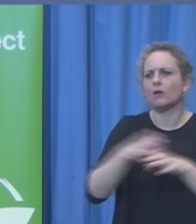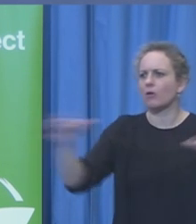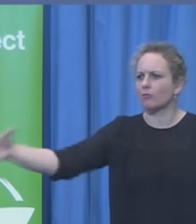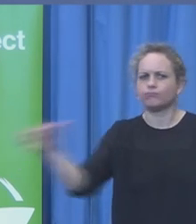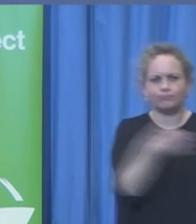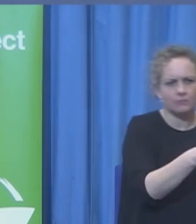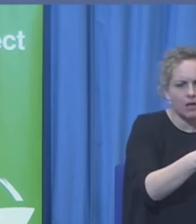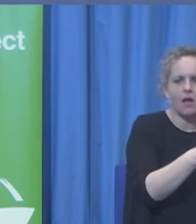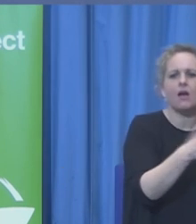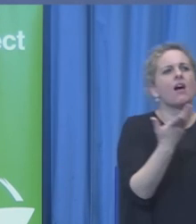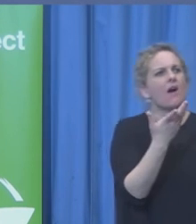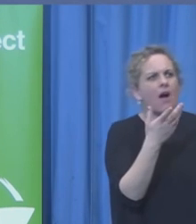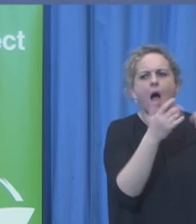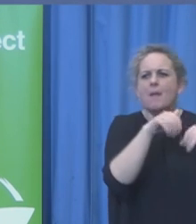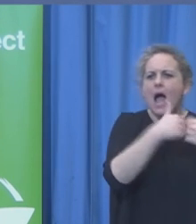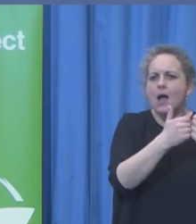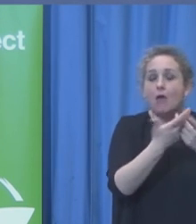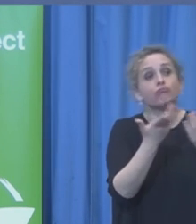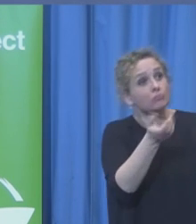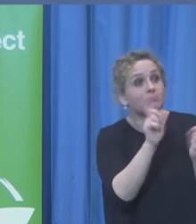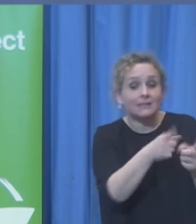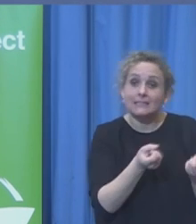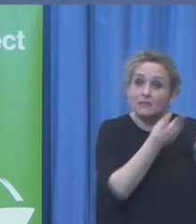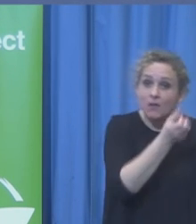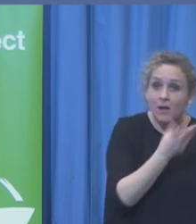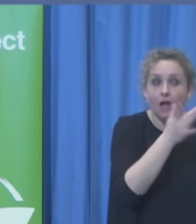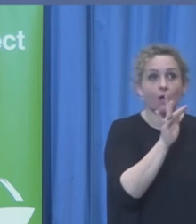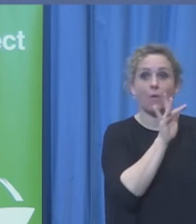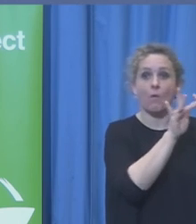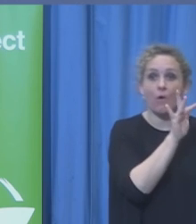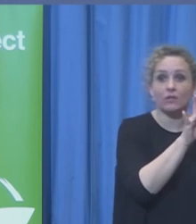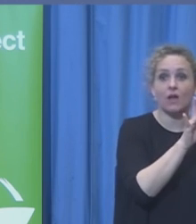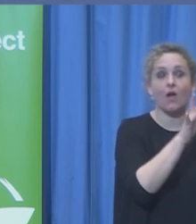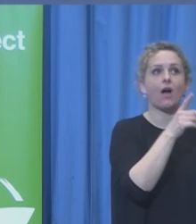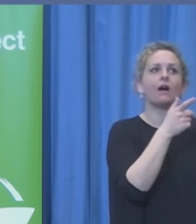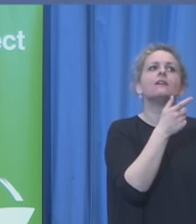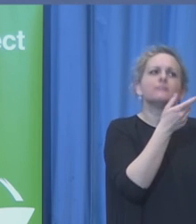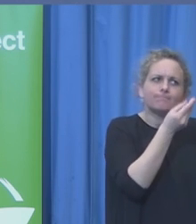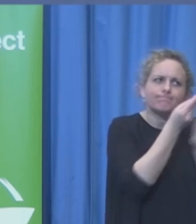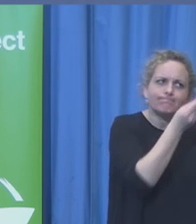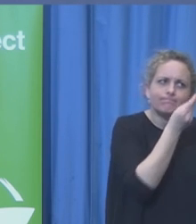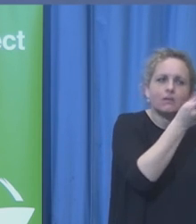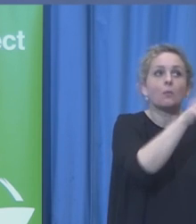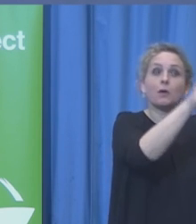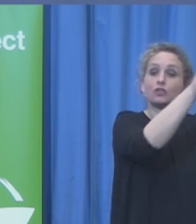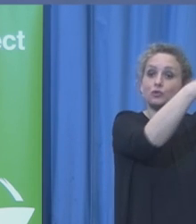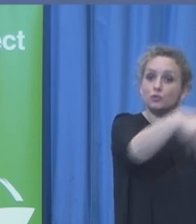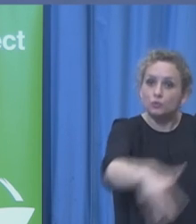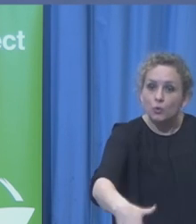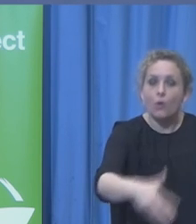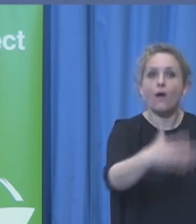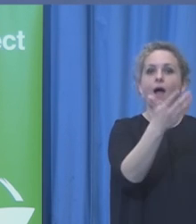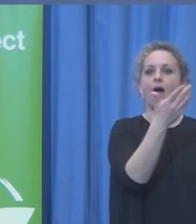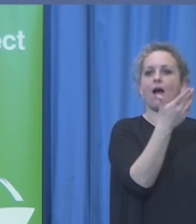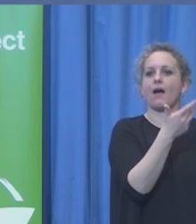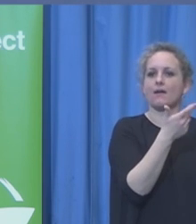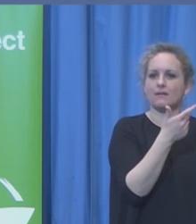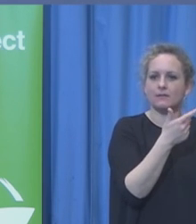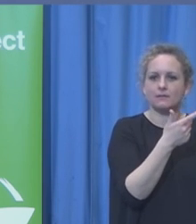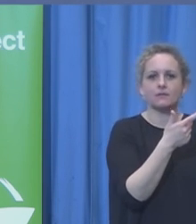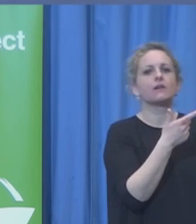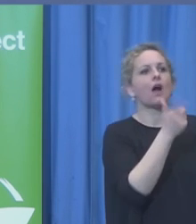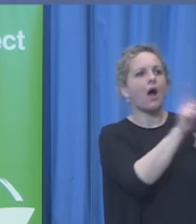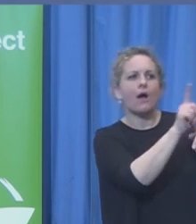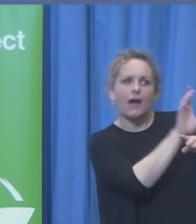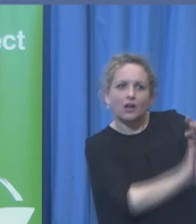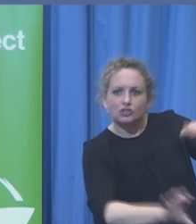it in a more structured way, it's still needed in Europe. Sharing resources, how do we do it? That is